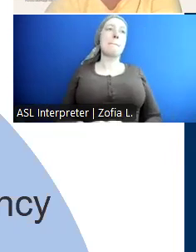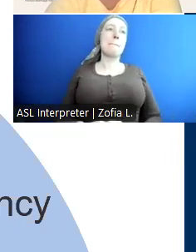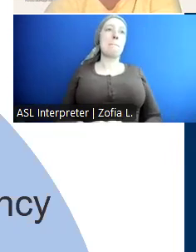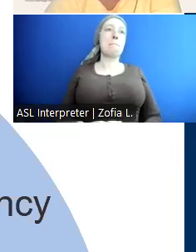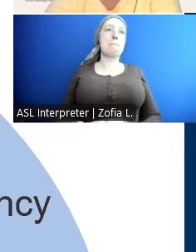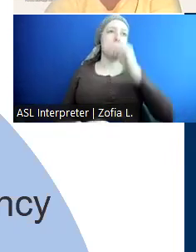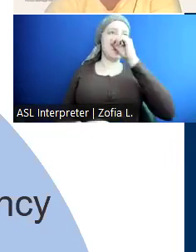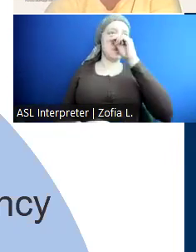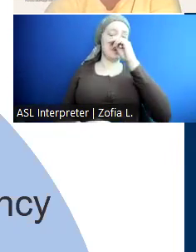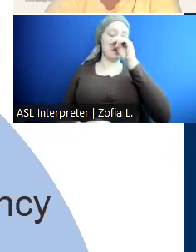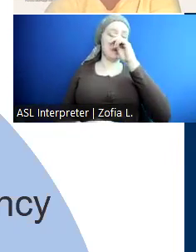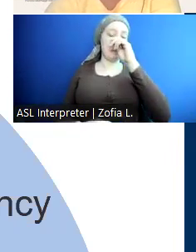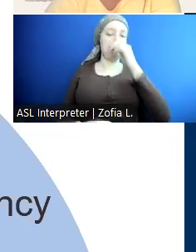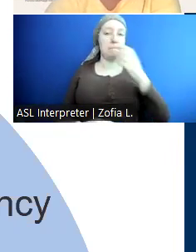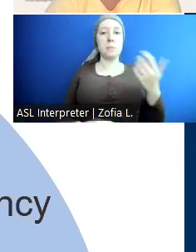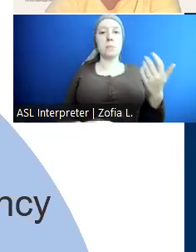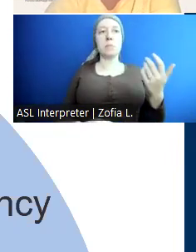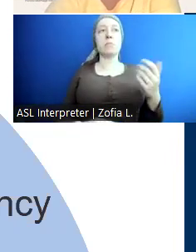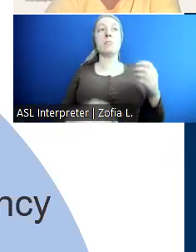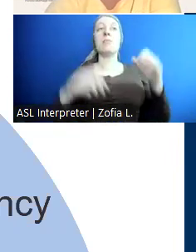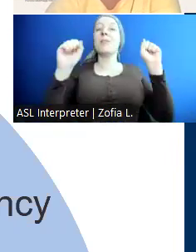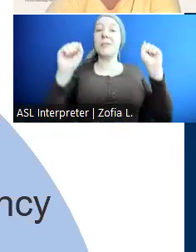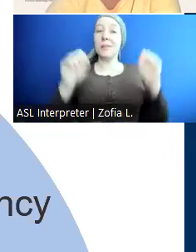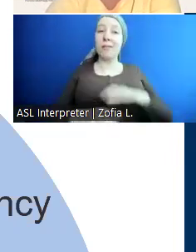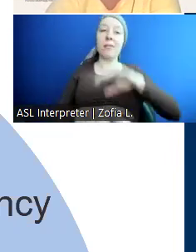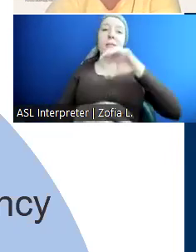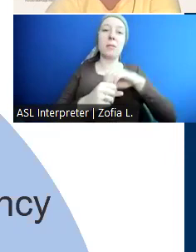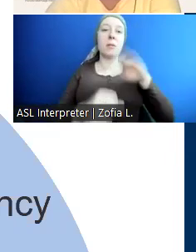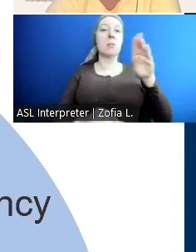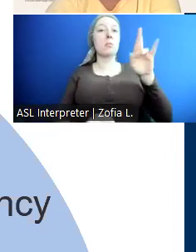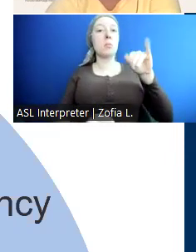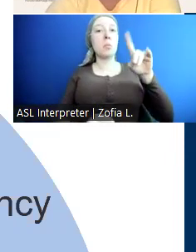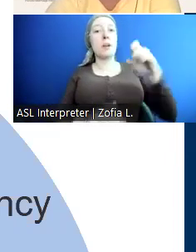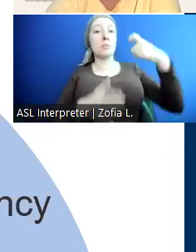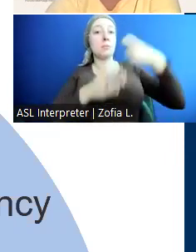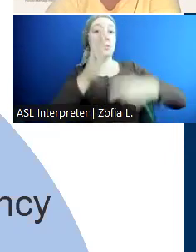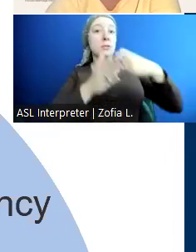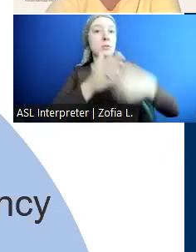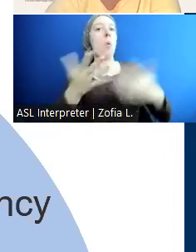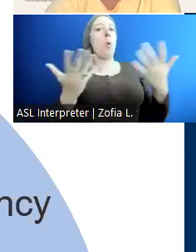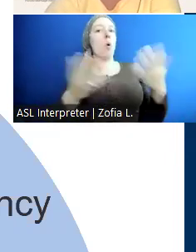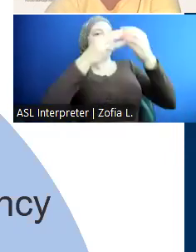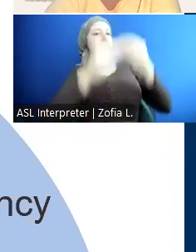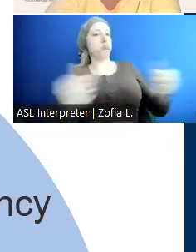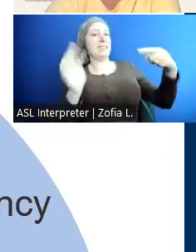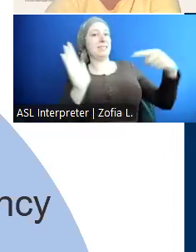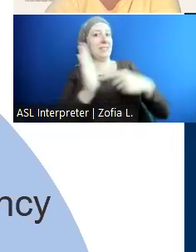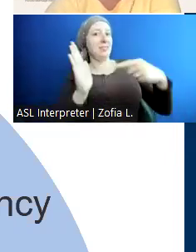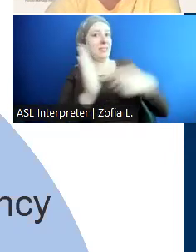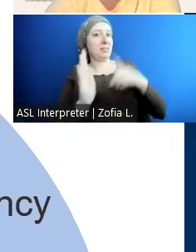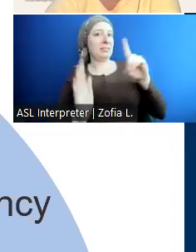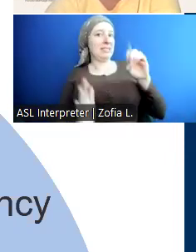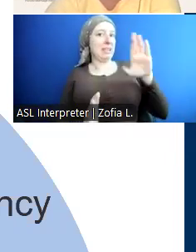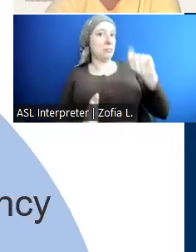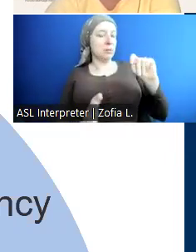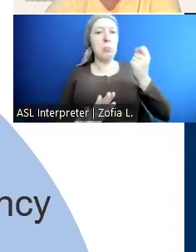And while there can be things like bride prices or a relief of a debt discussed, often again,